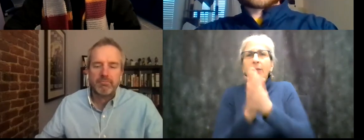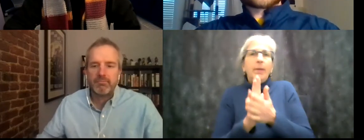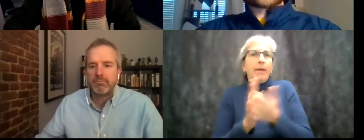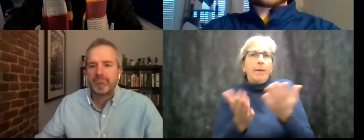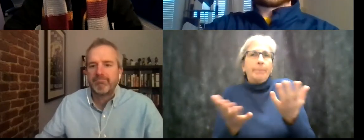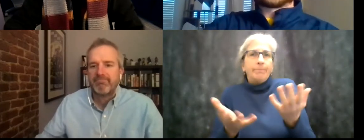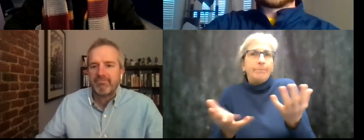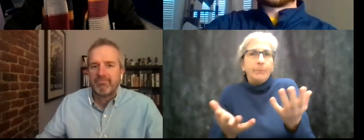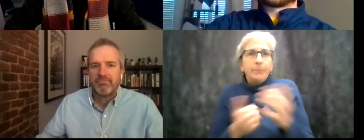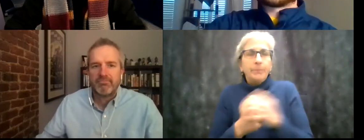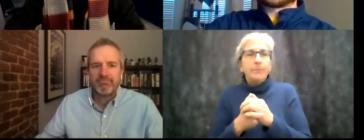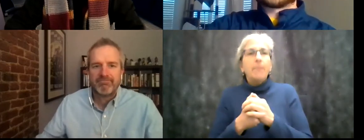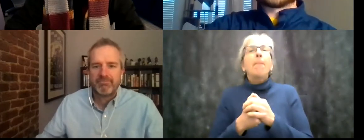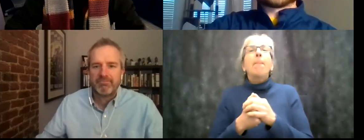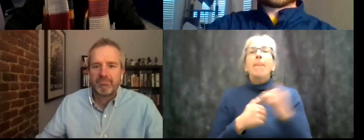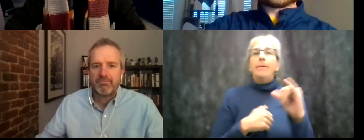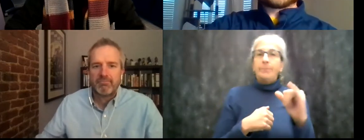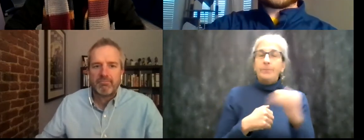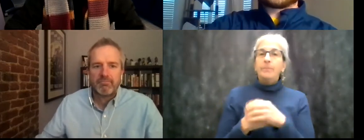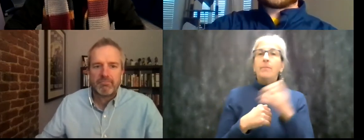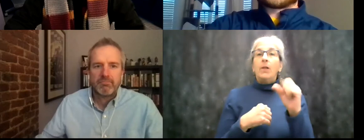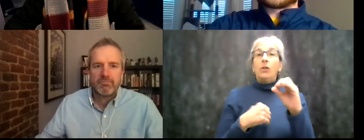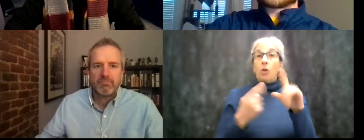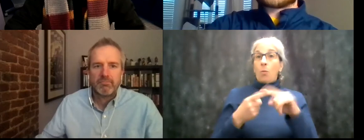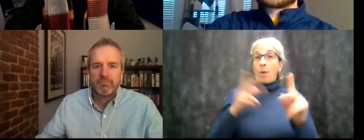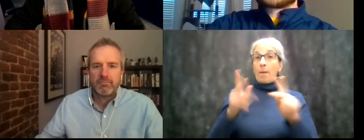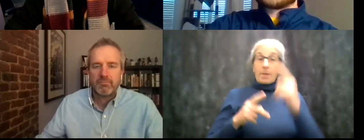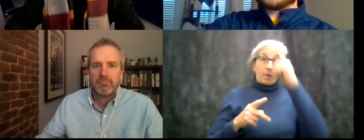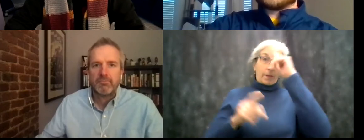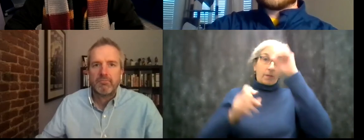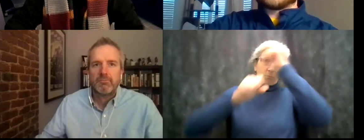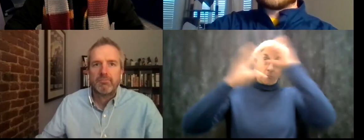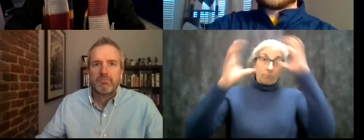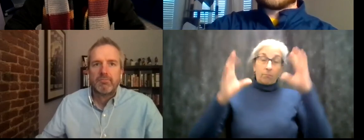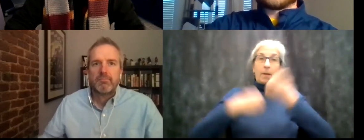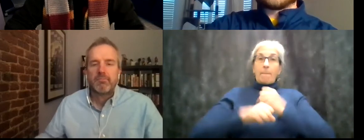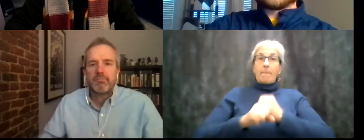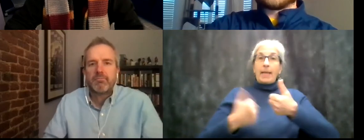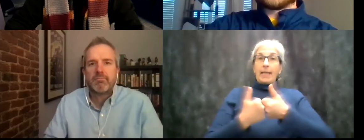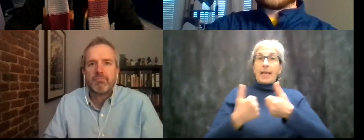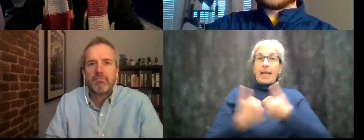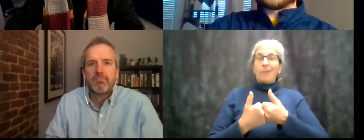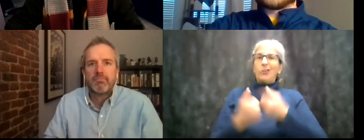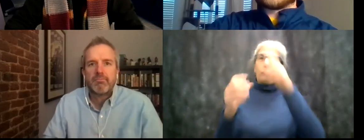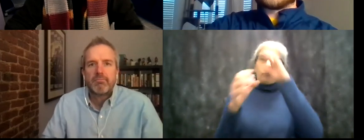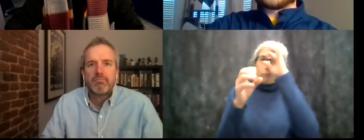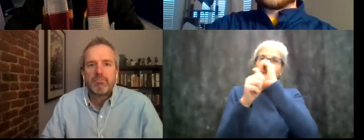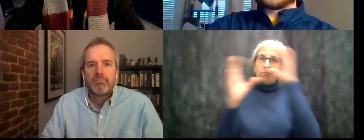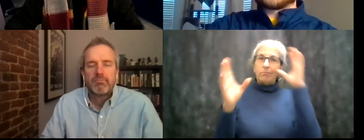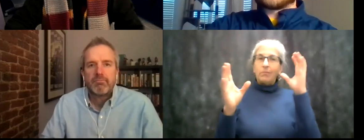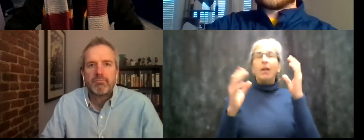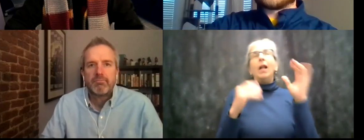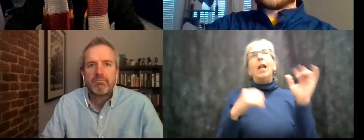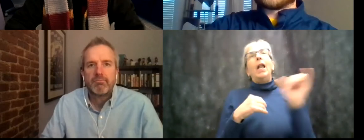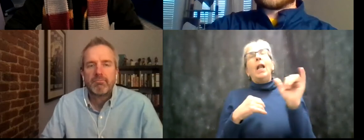So I think that when people think about making games, certain things do come to mind. Like, you